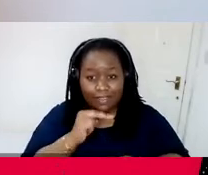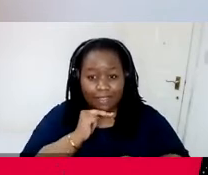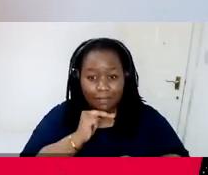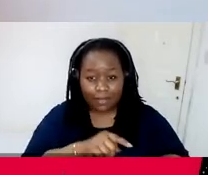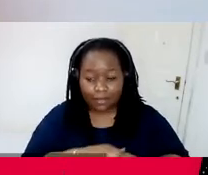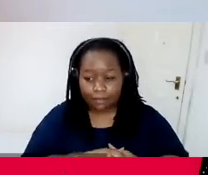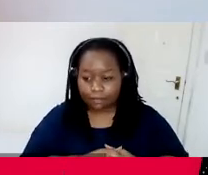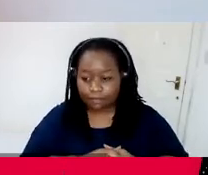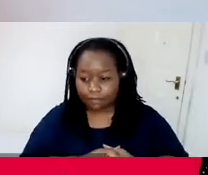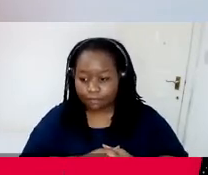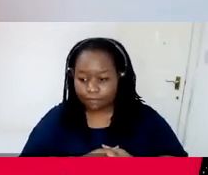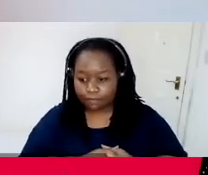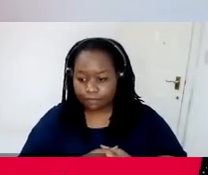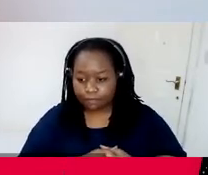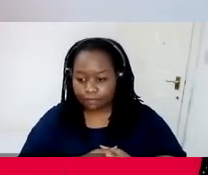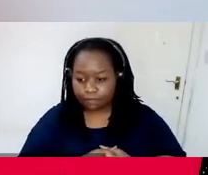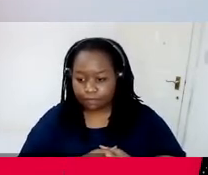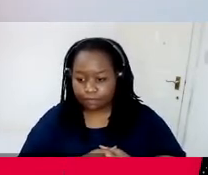permanent